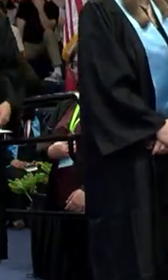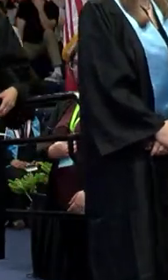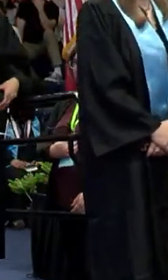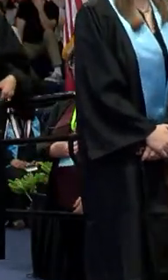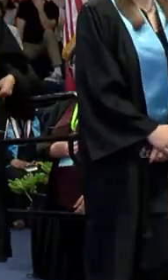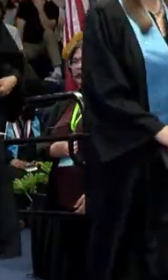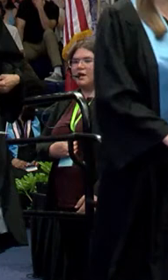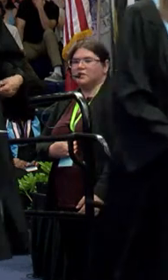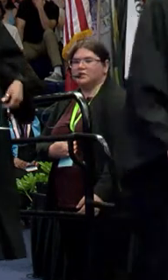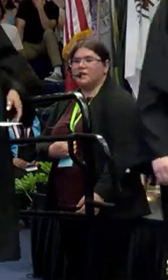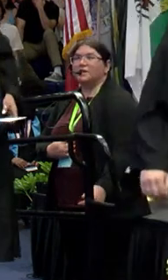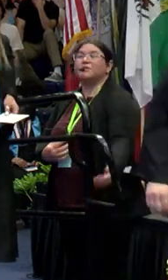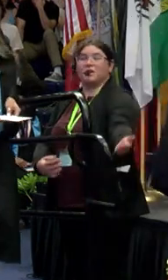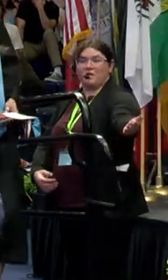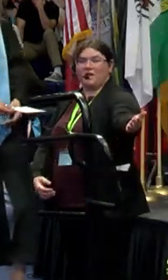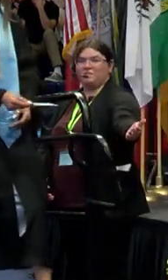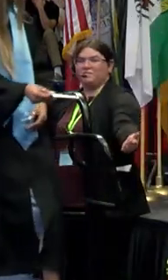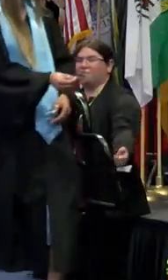Annabelle Jordan.